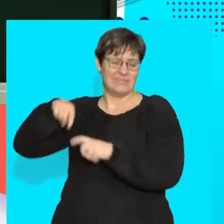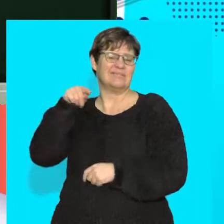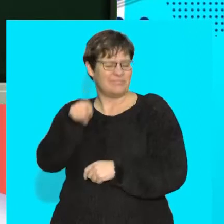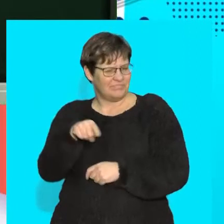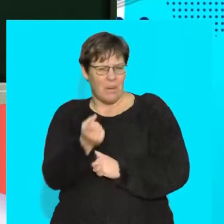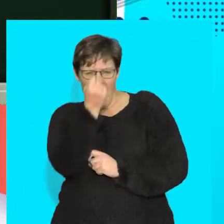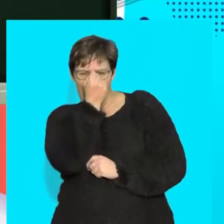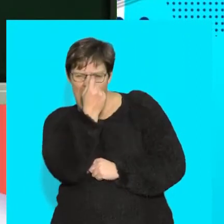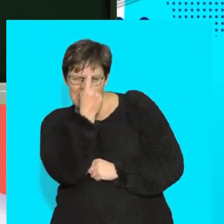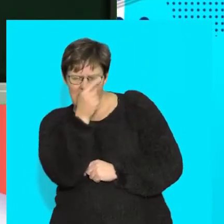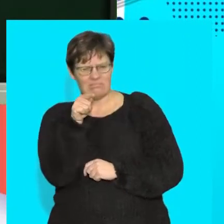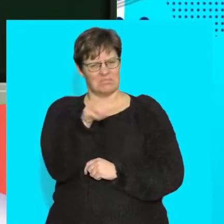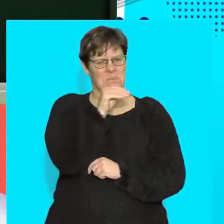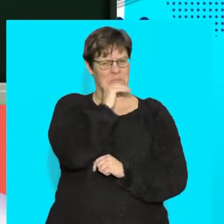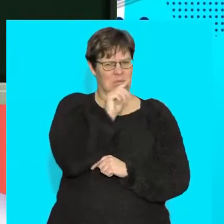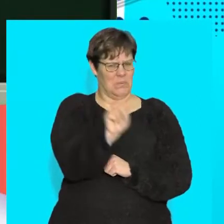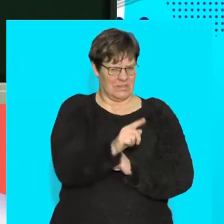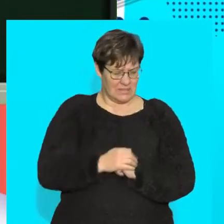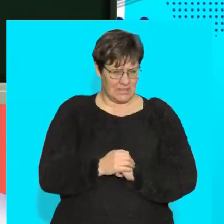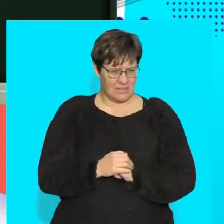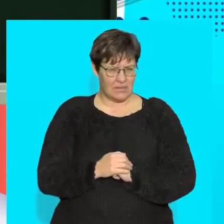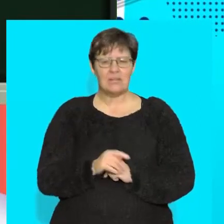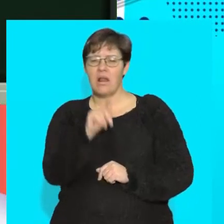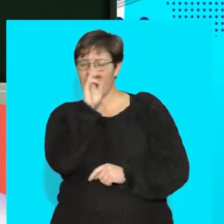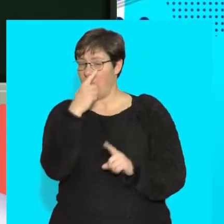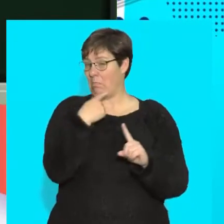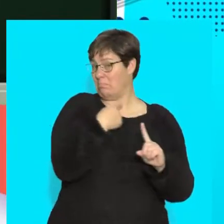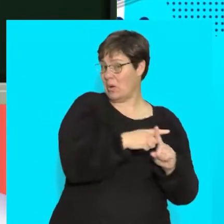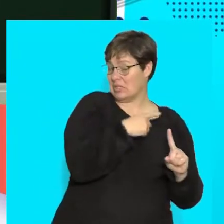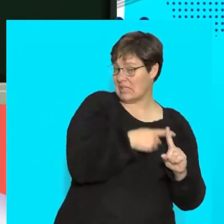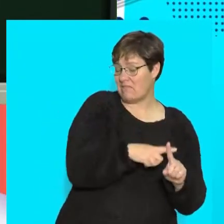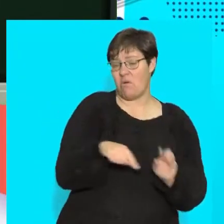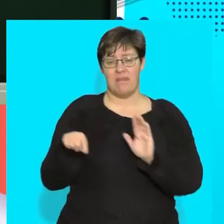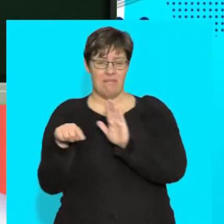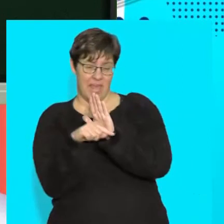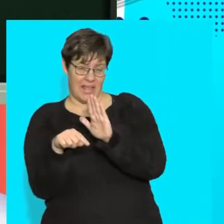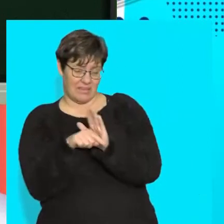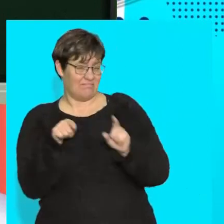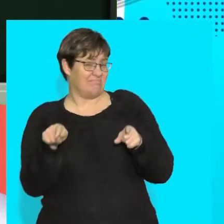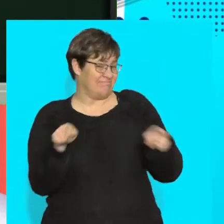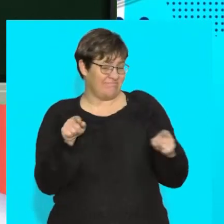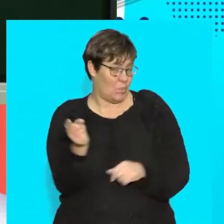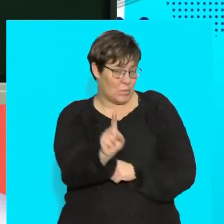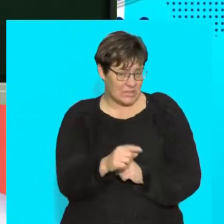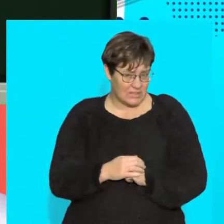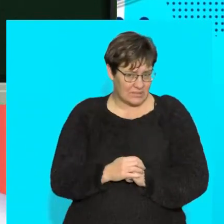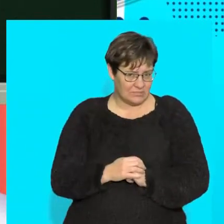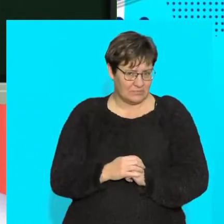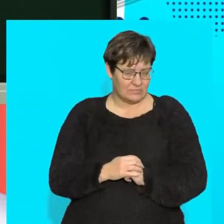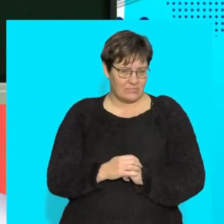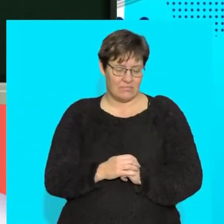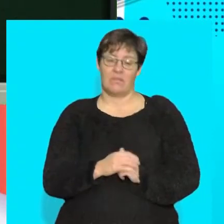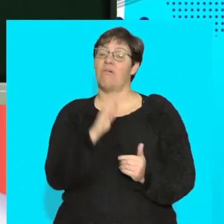what is this. And when we're going to look at some advantages, if there are any, some disadvantages, surely I'm